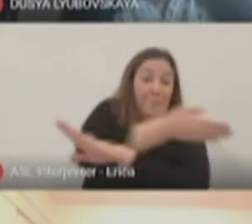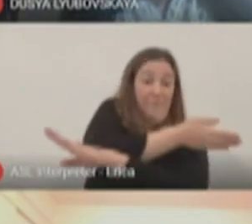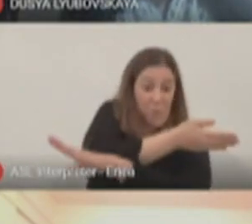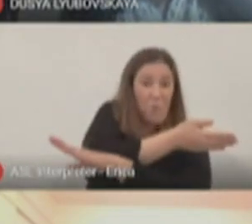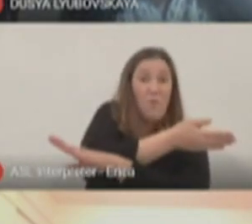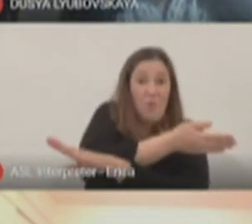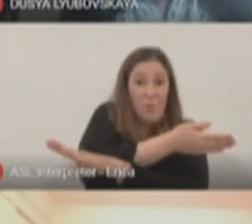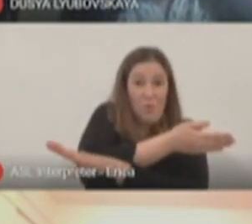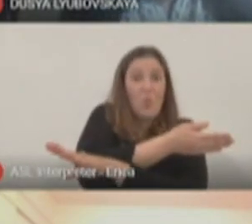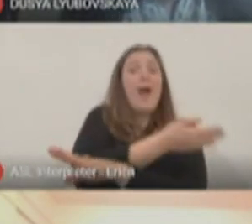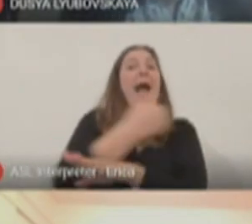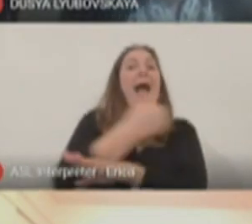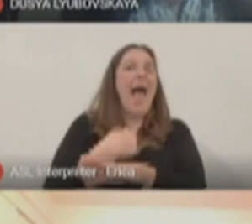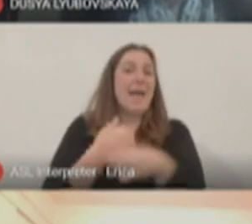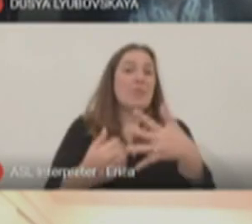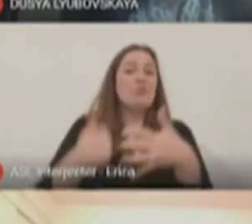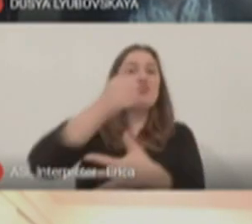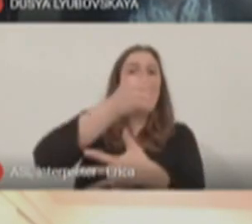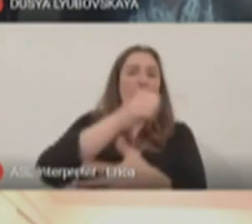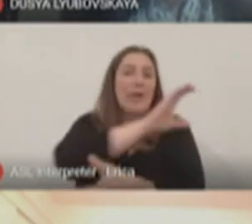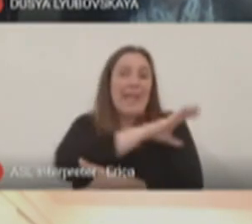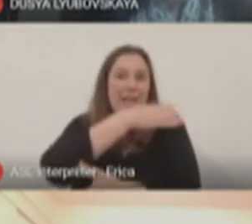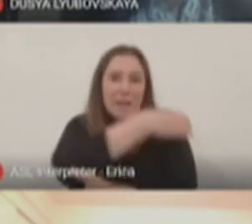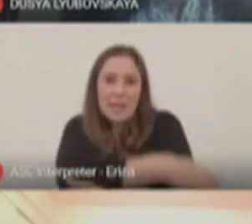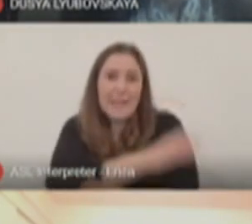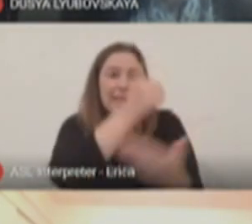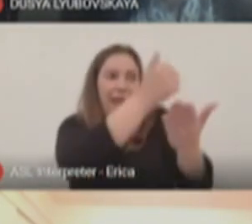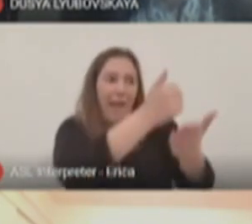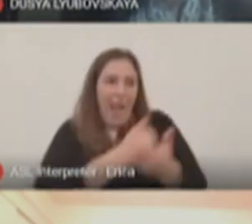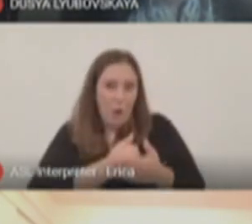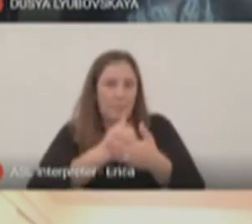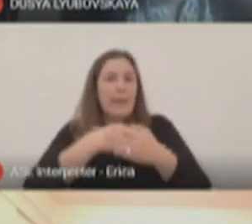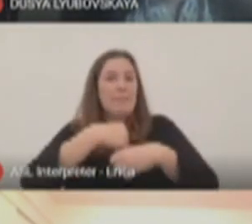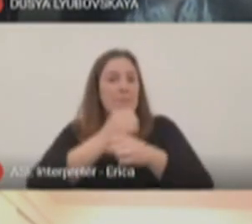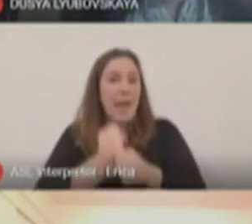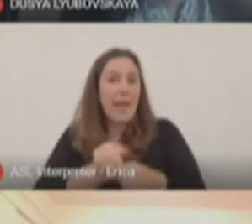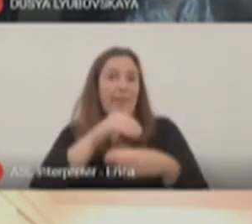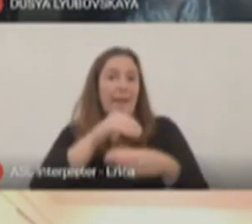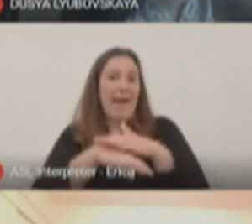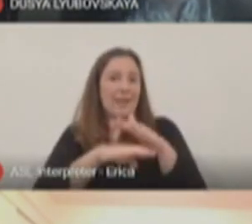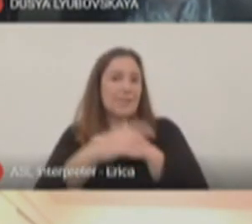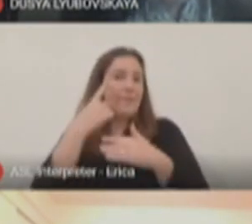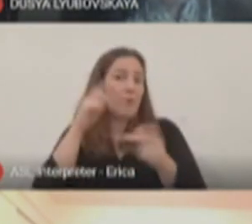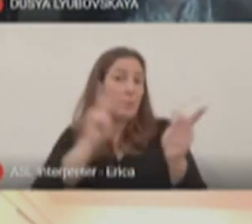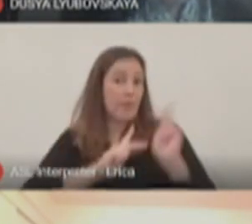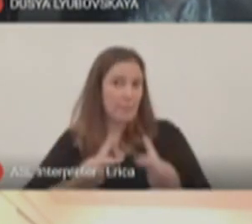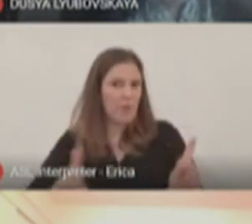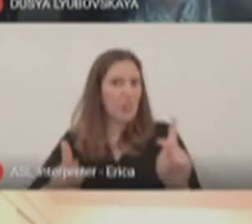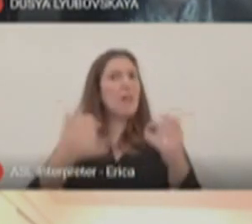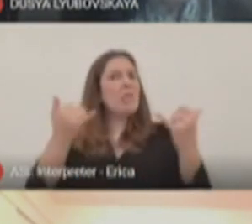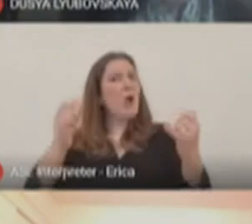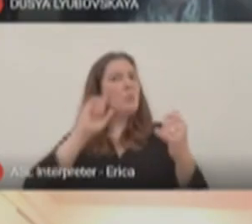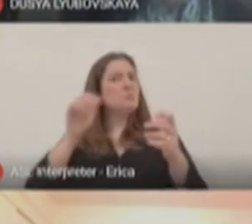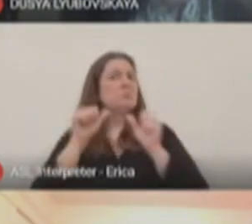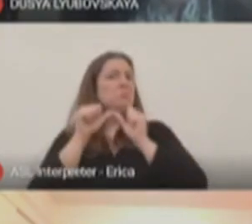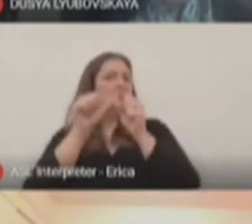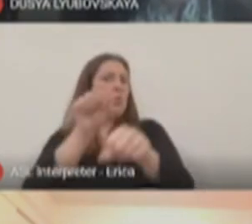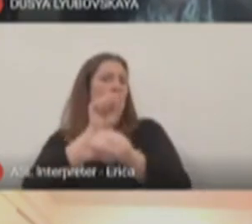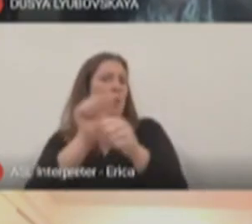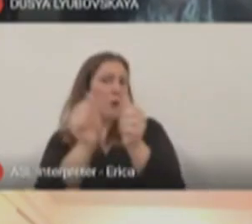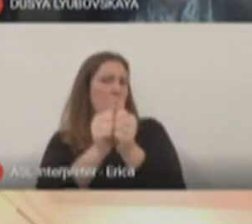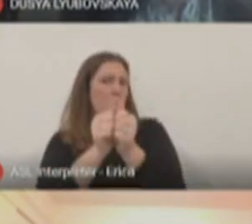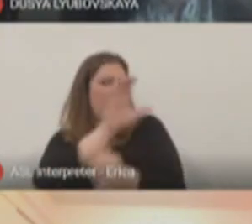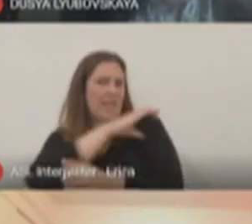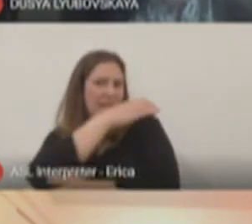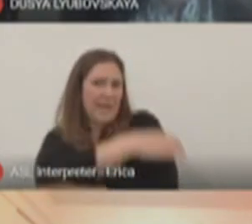with priority clinics that helped us create access for folks. We're still working with priority clinics to try to create